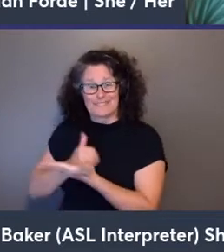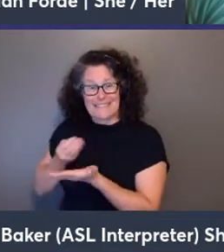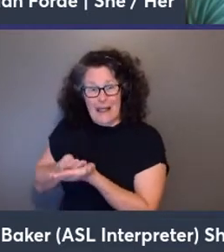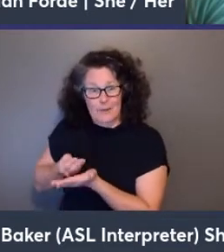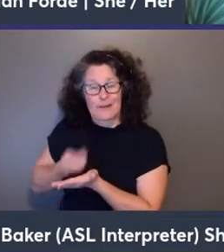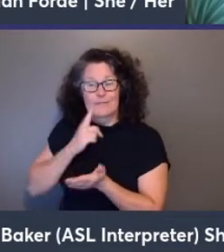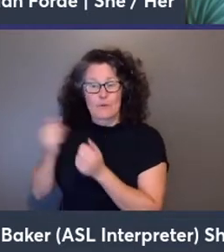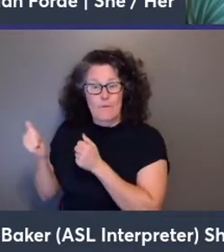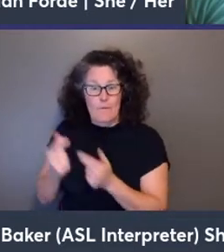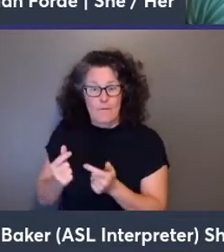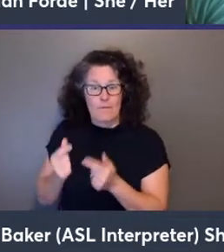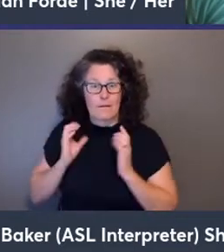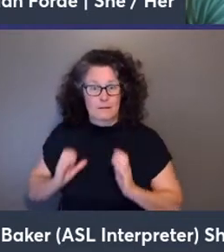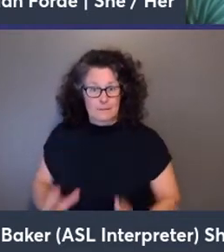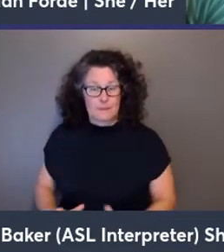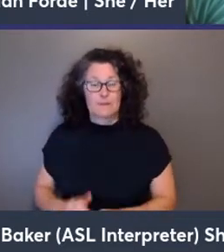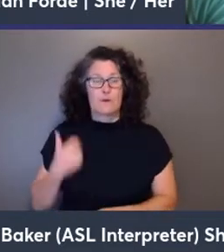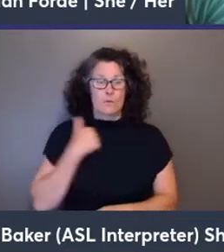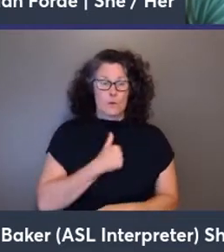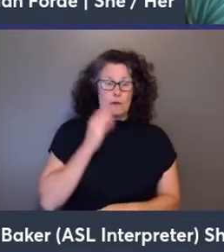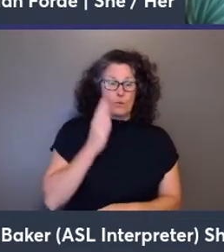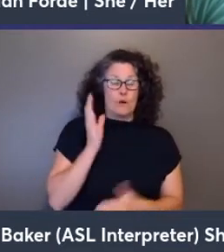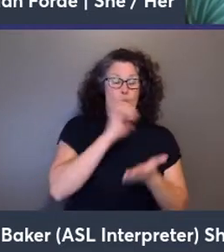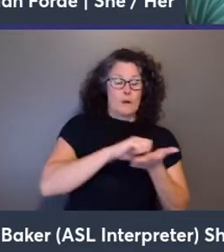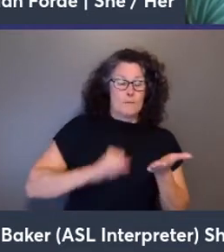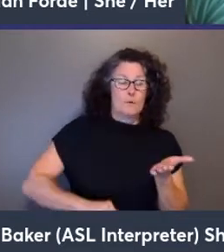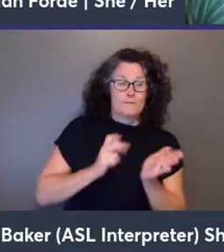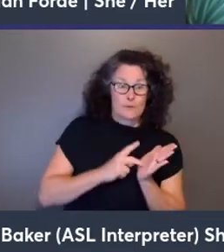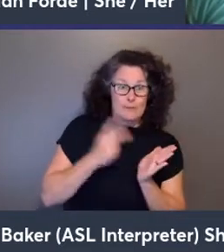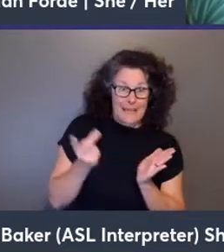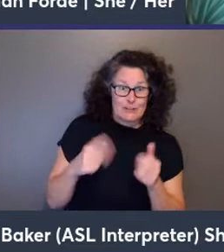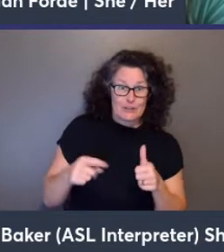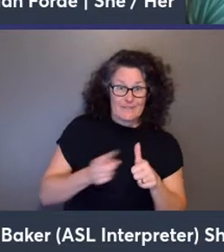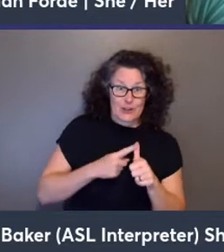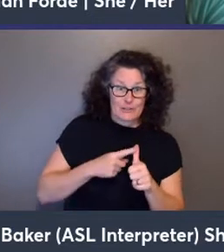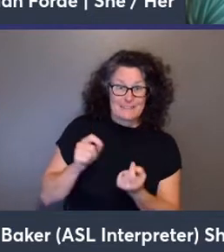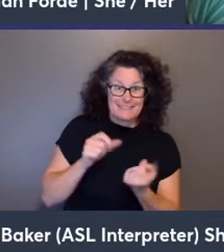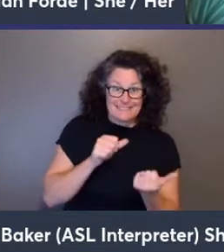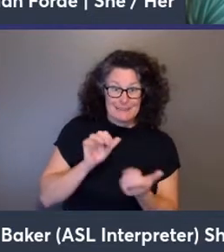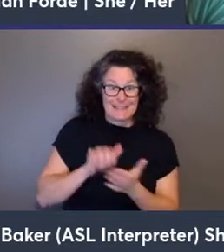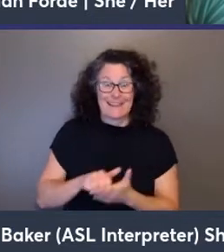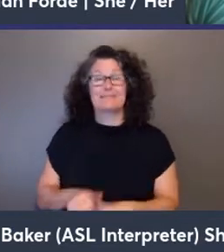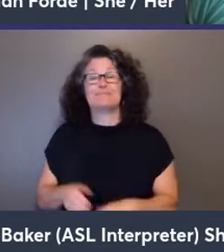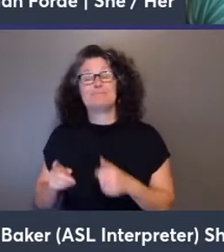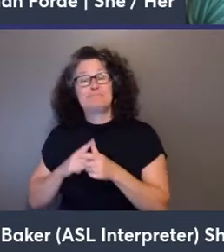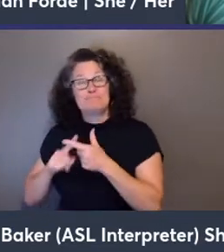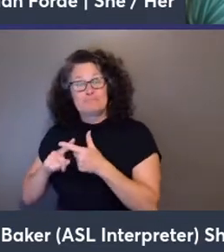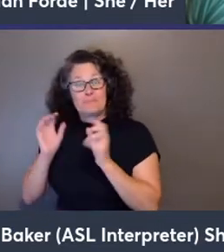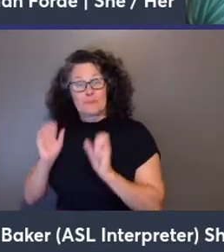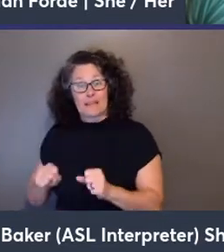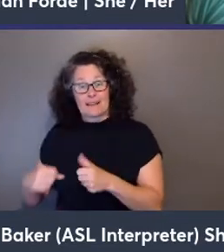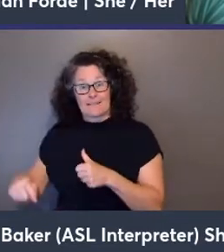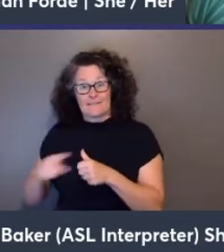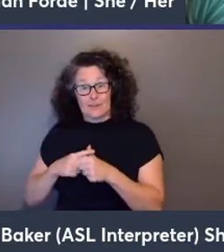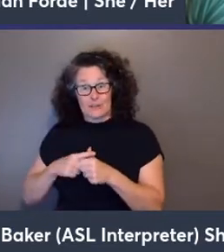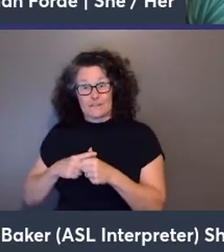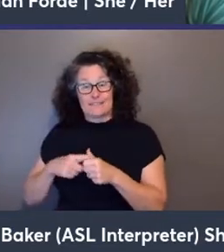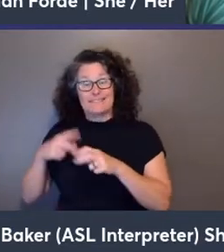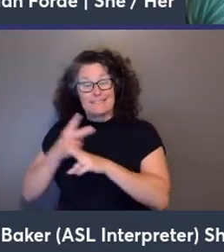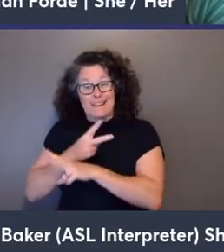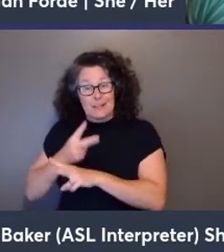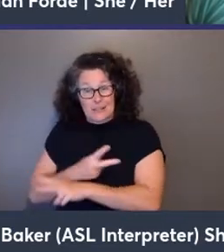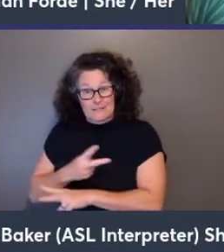all the customers? We are going to remove the duplication first. So to achieve this, we can first create a calculated